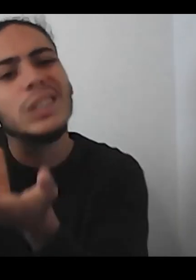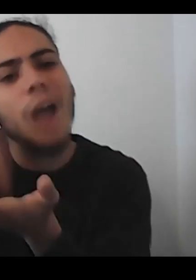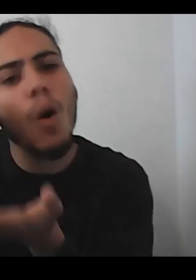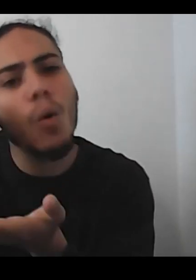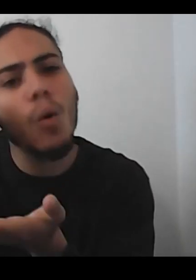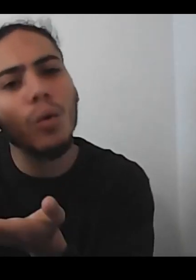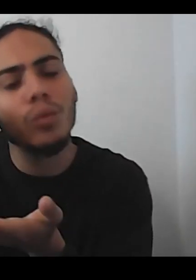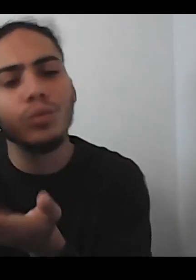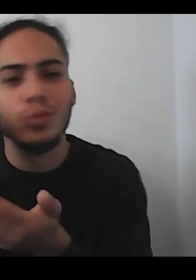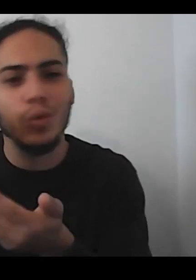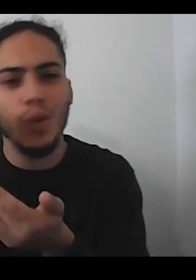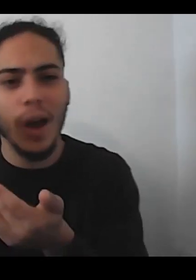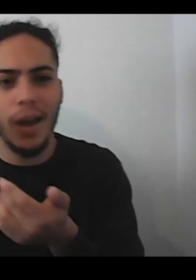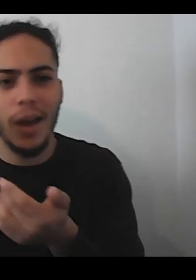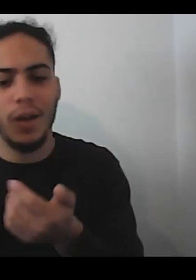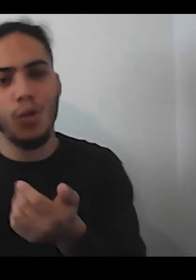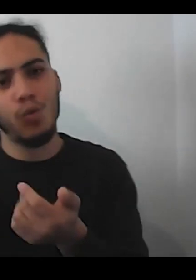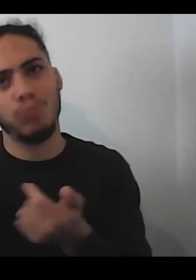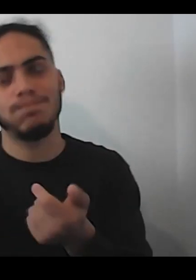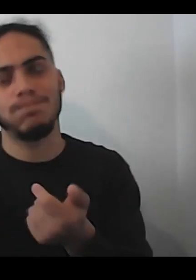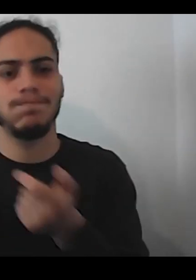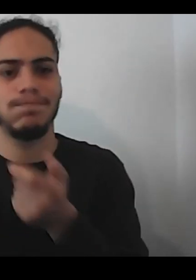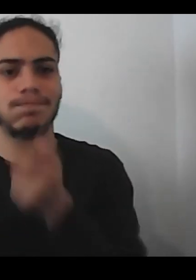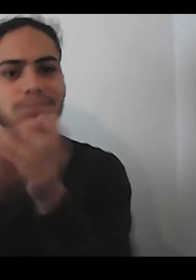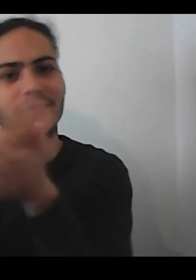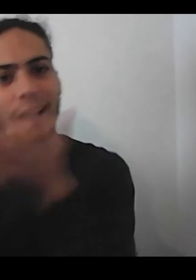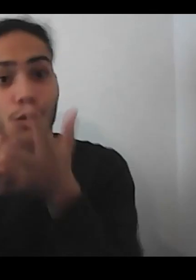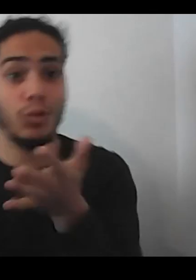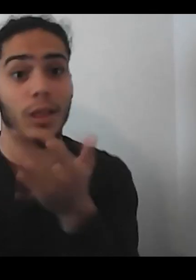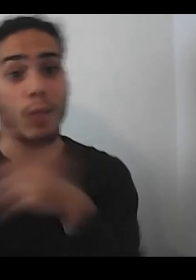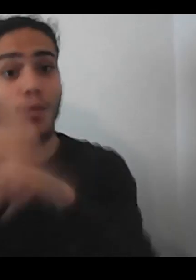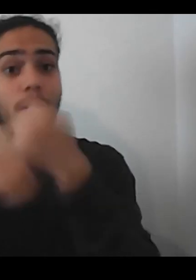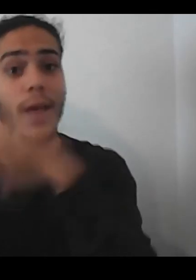within a sign or within a sign phrase.